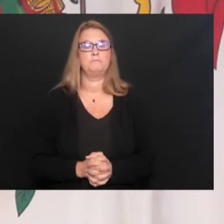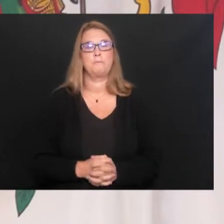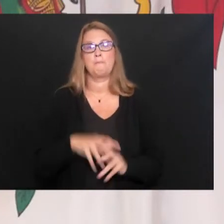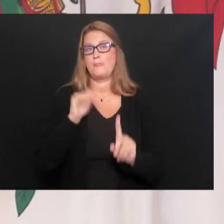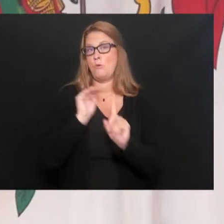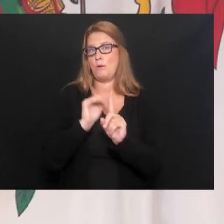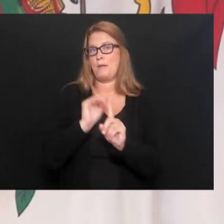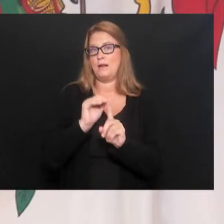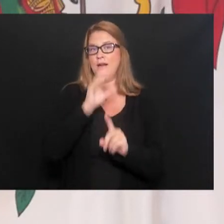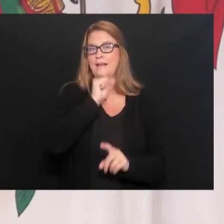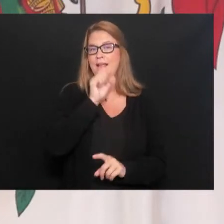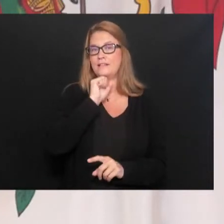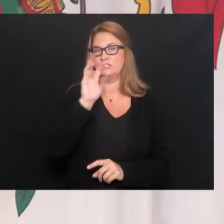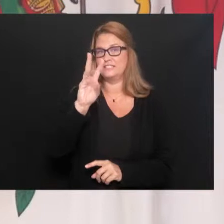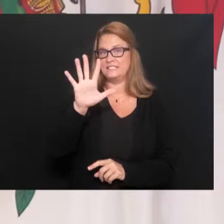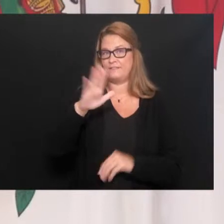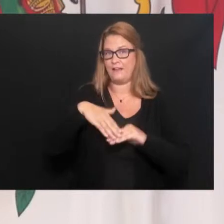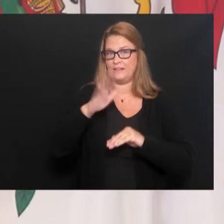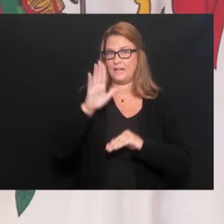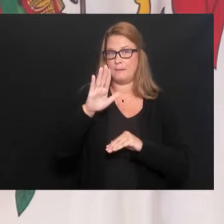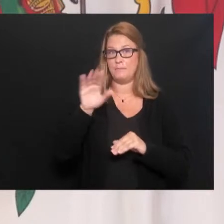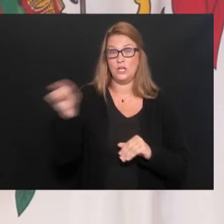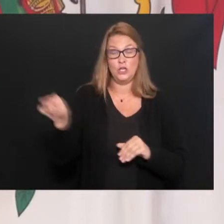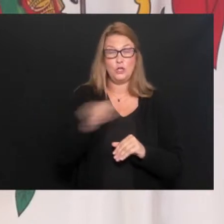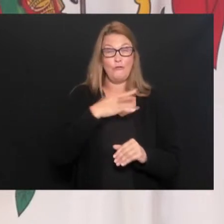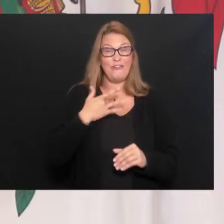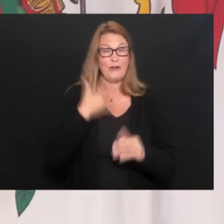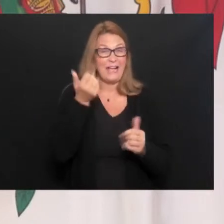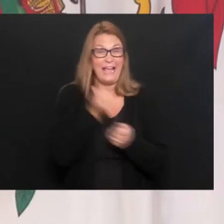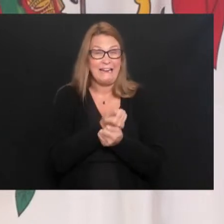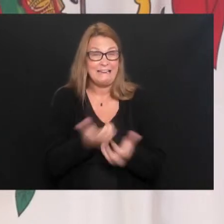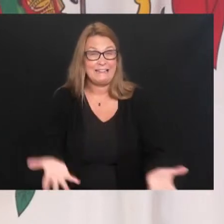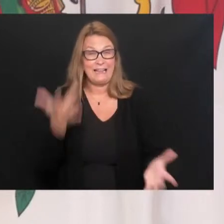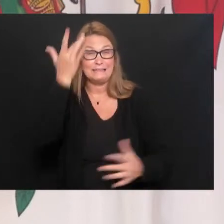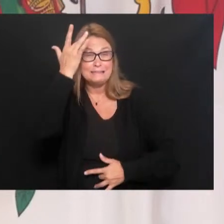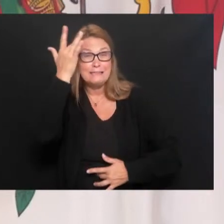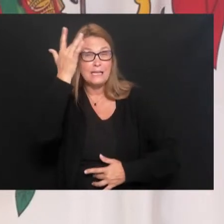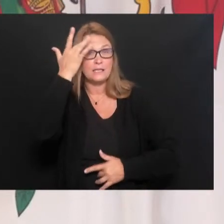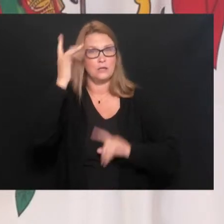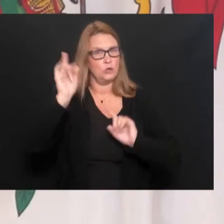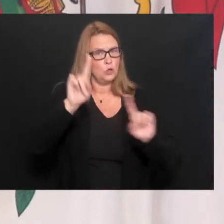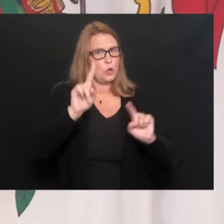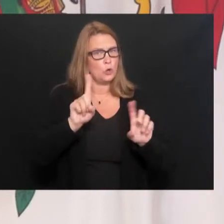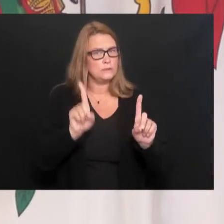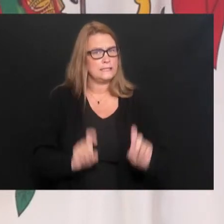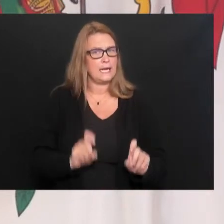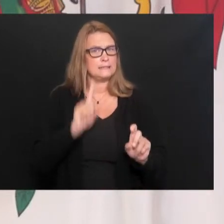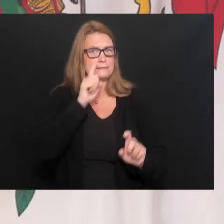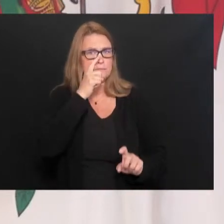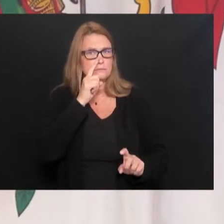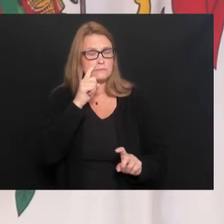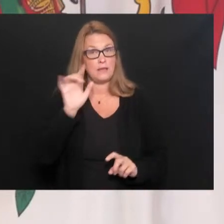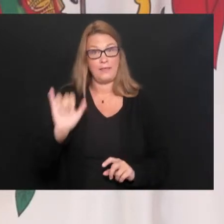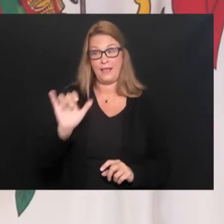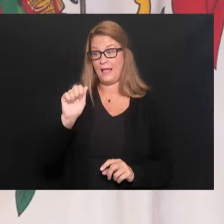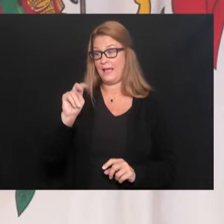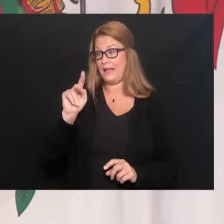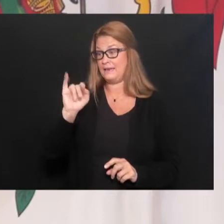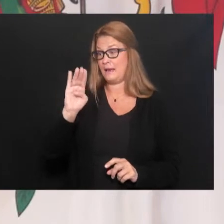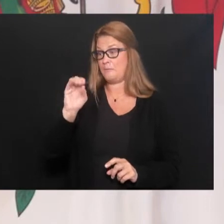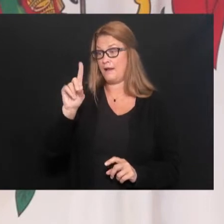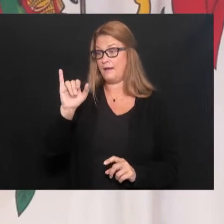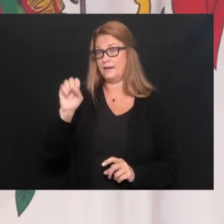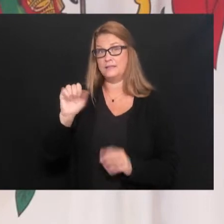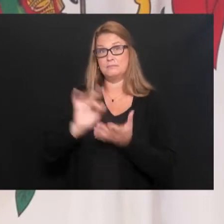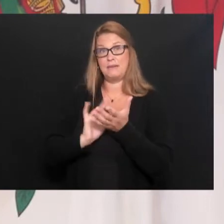Reminders, 65 and older, you get any symptom whatsoever, go get a test. The antibodies will save your life. We've